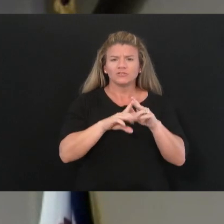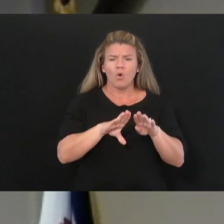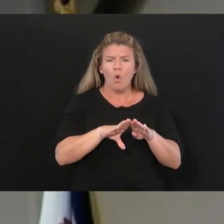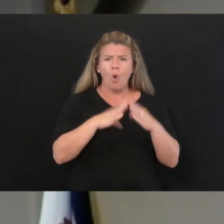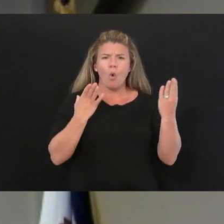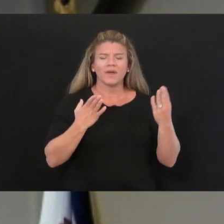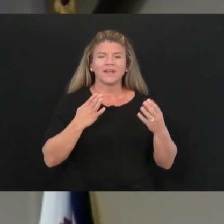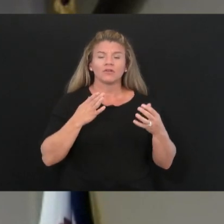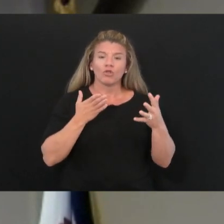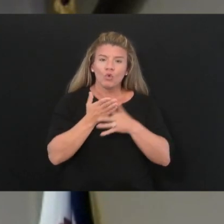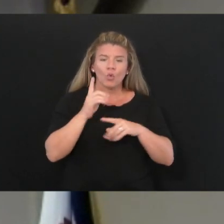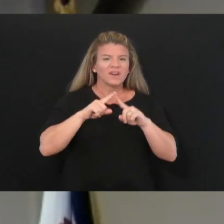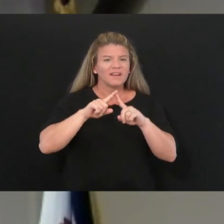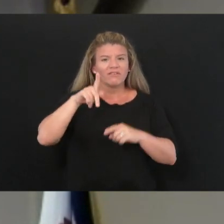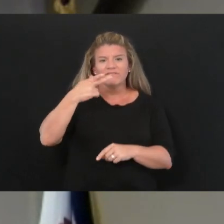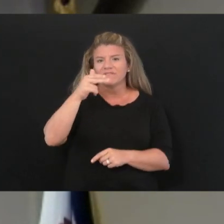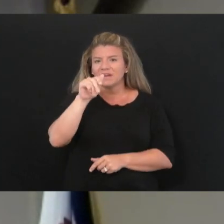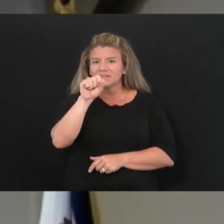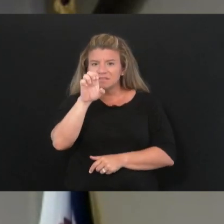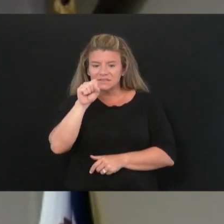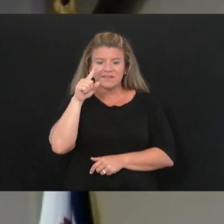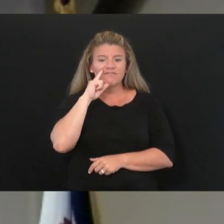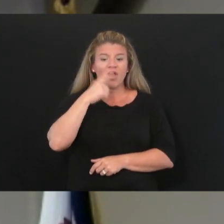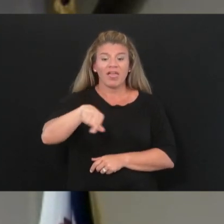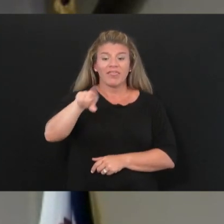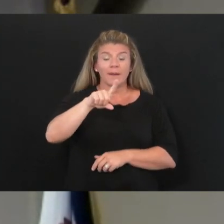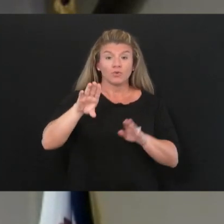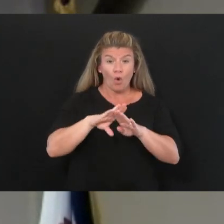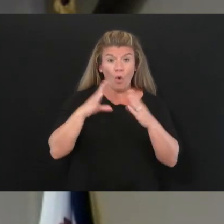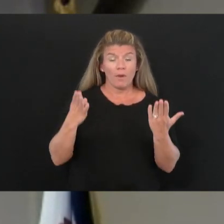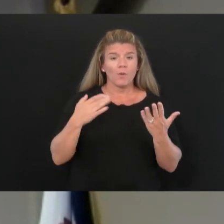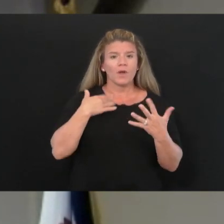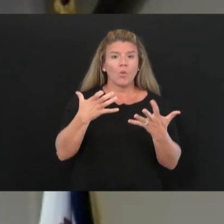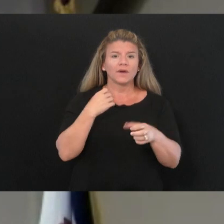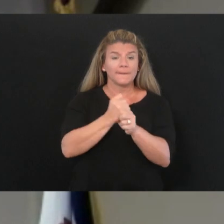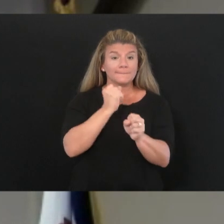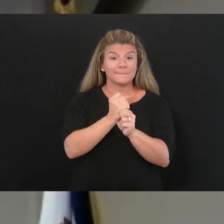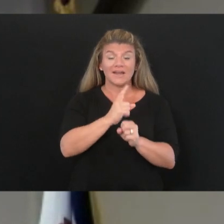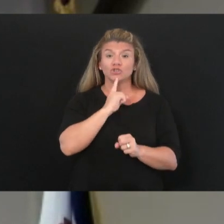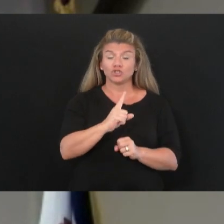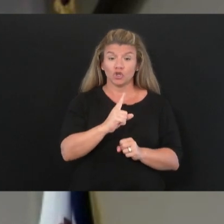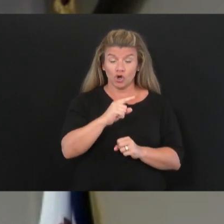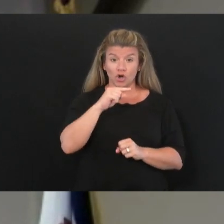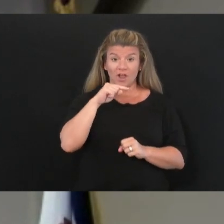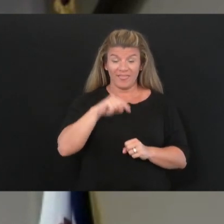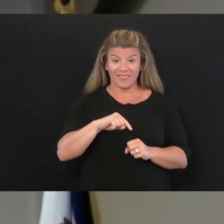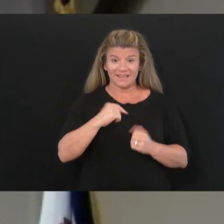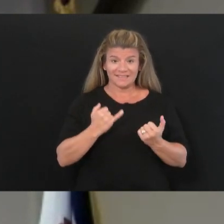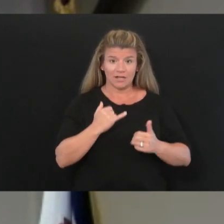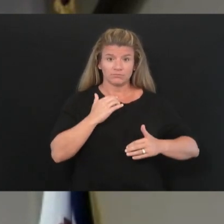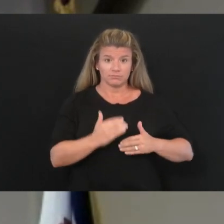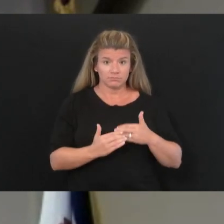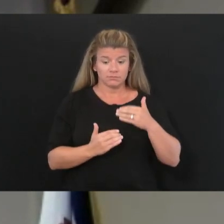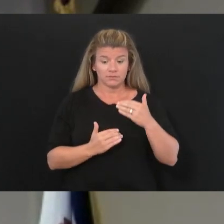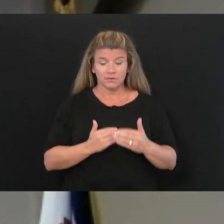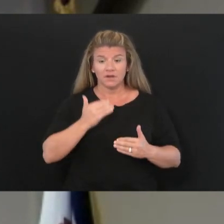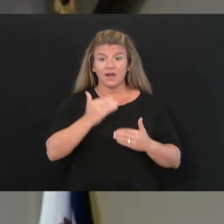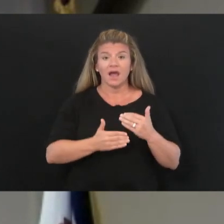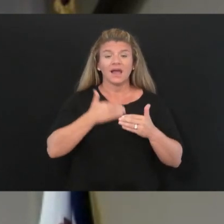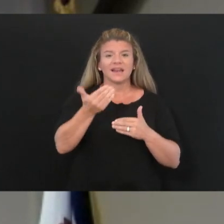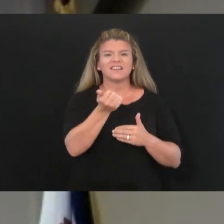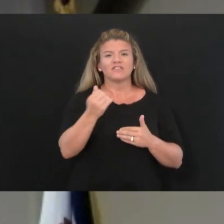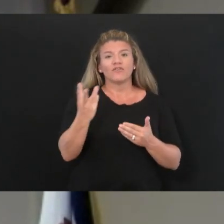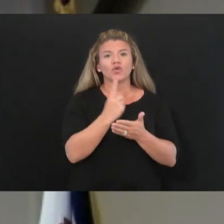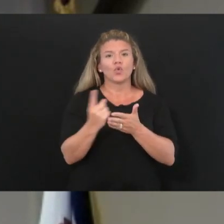to opening back up. We want to make sure as this phase goes through the next several weeks that everyone